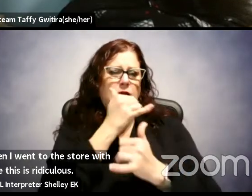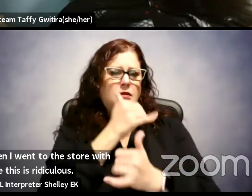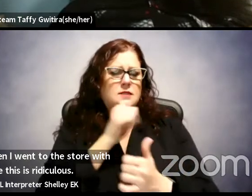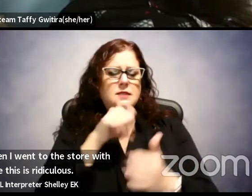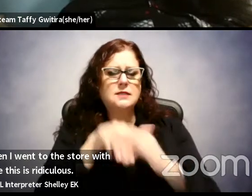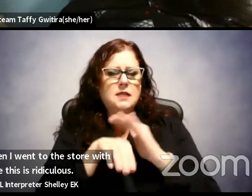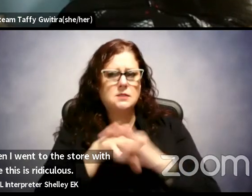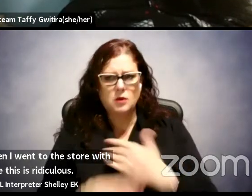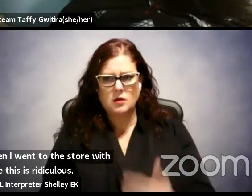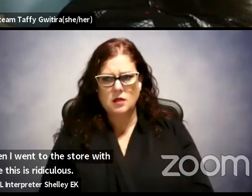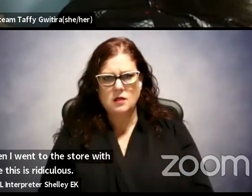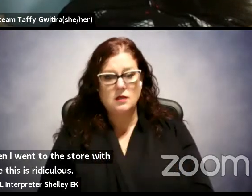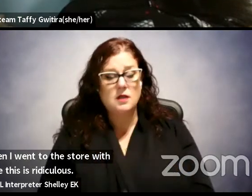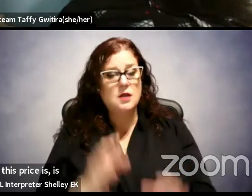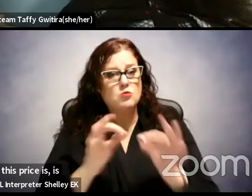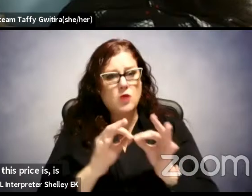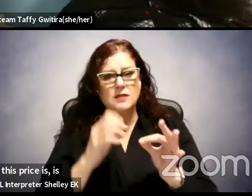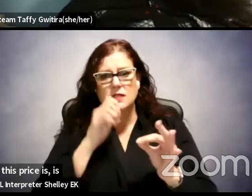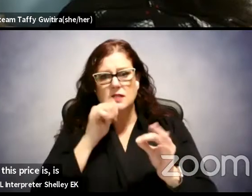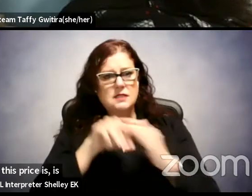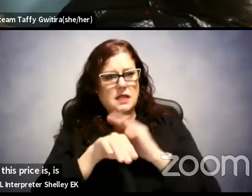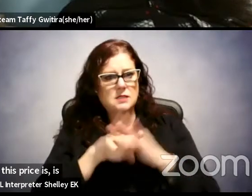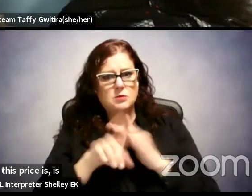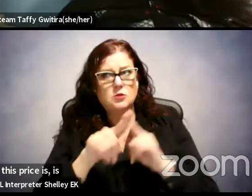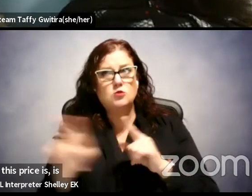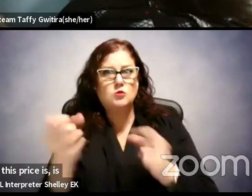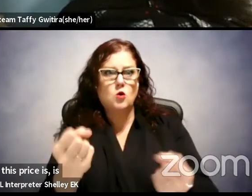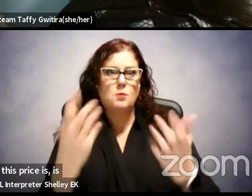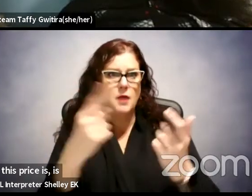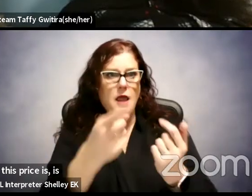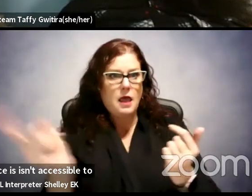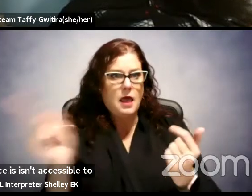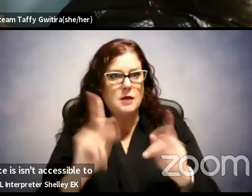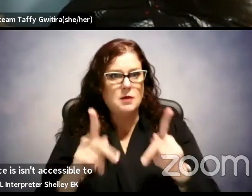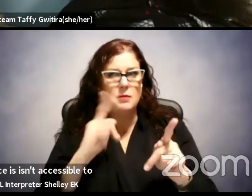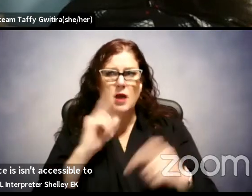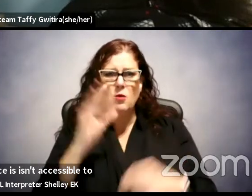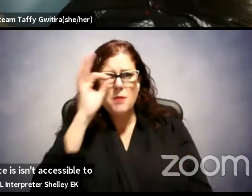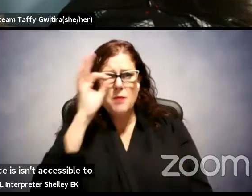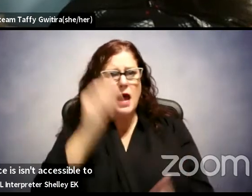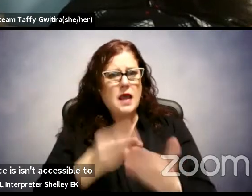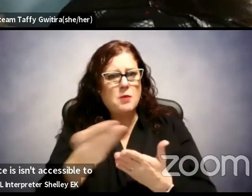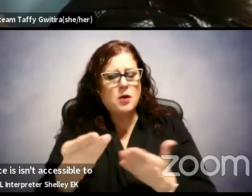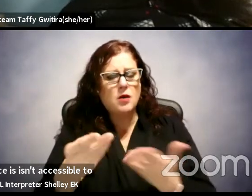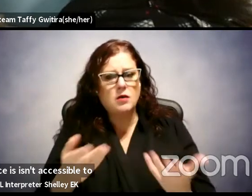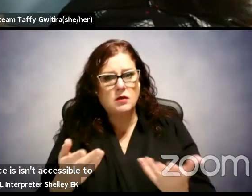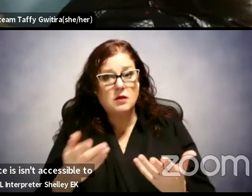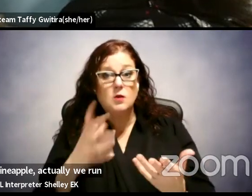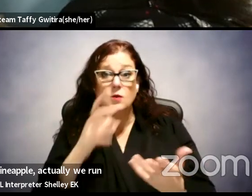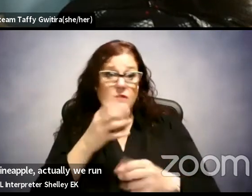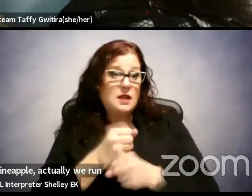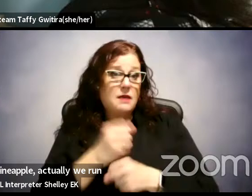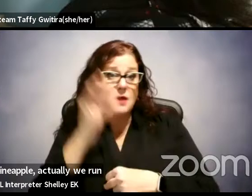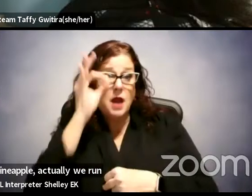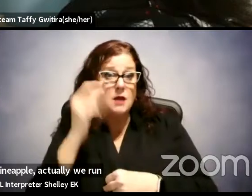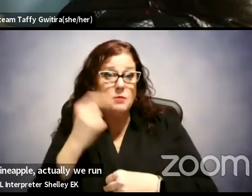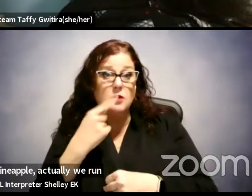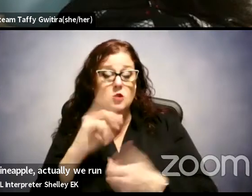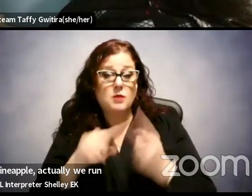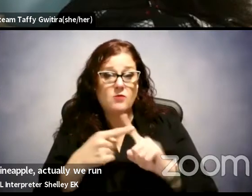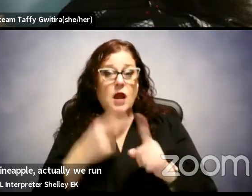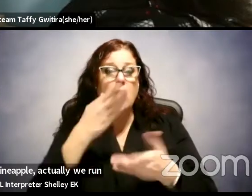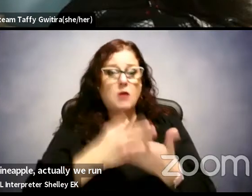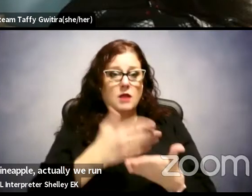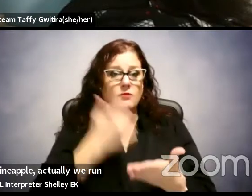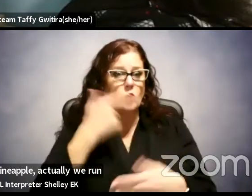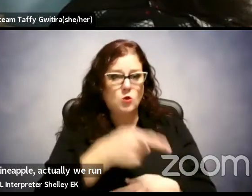inaccessible. This price is inaccessible to so many people. I just want a pineapple. Actually, we wound up not even getting that pineapple. I actually told my friend, I will cut this pineapple for